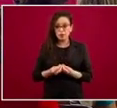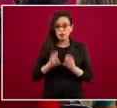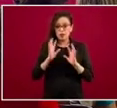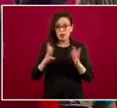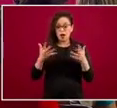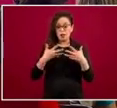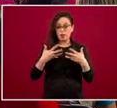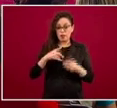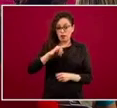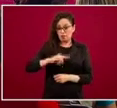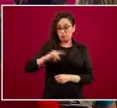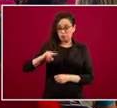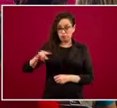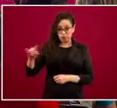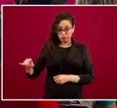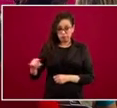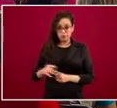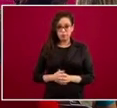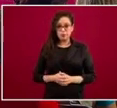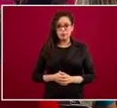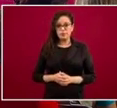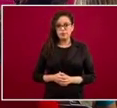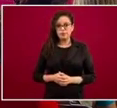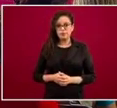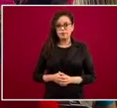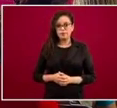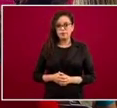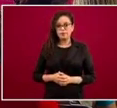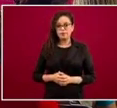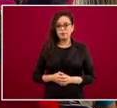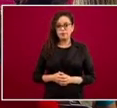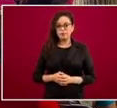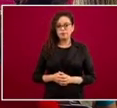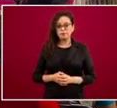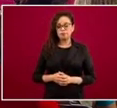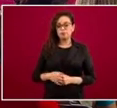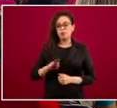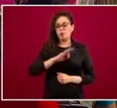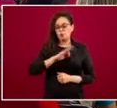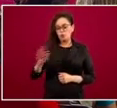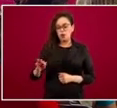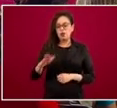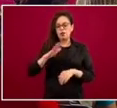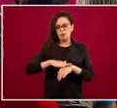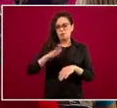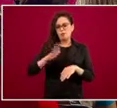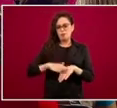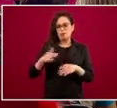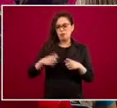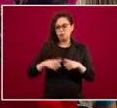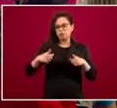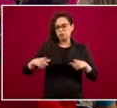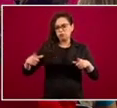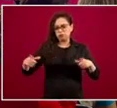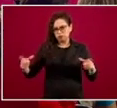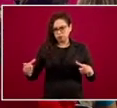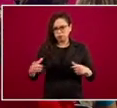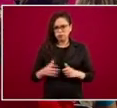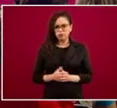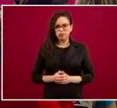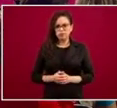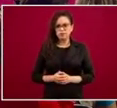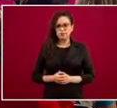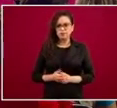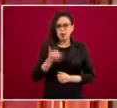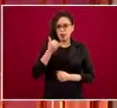us. The total number of beds that could be available, the total number of beds that could be